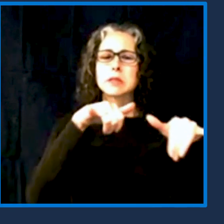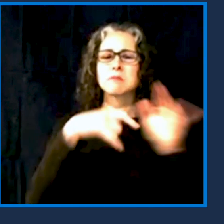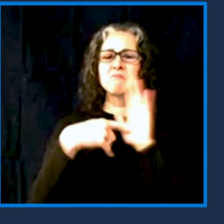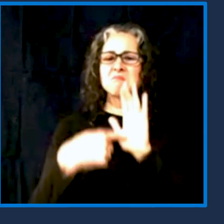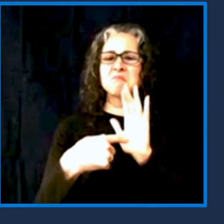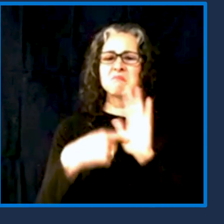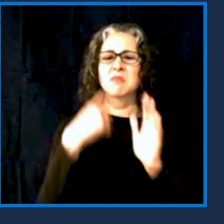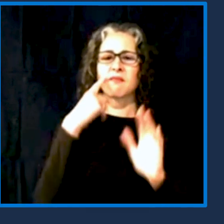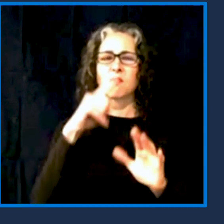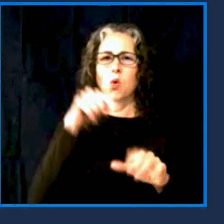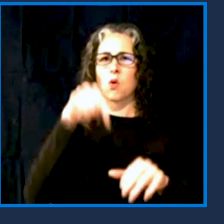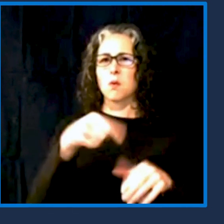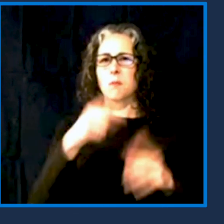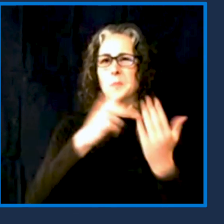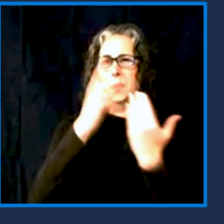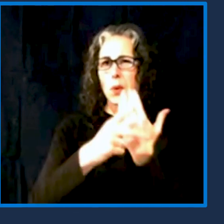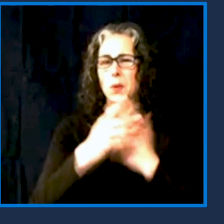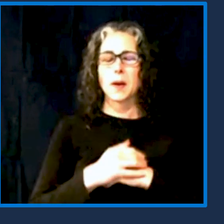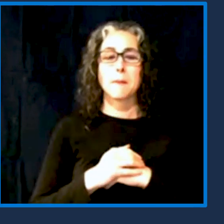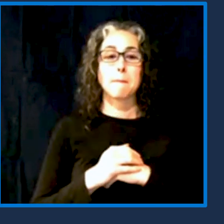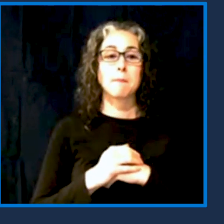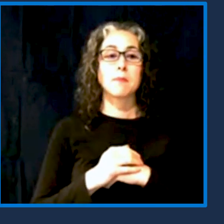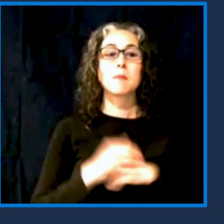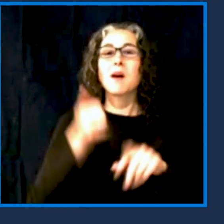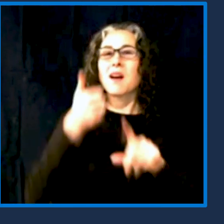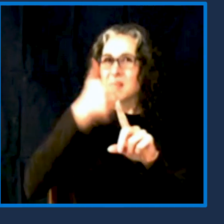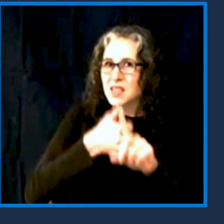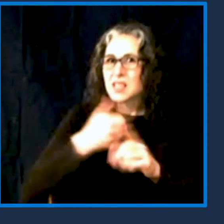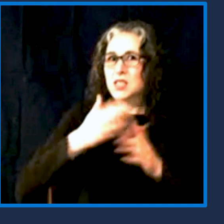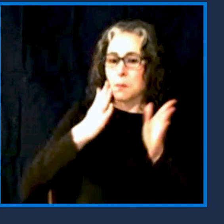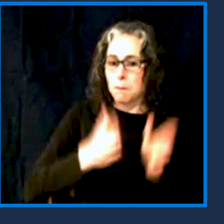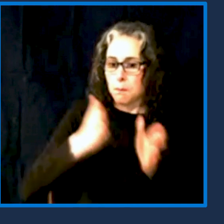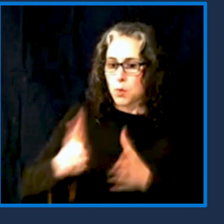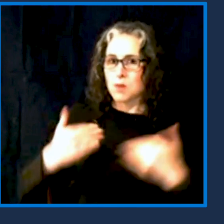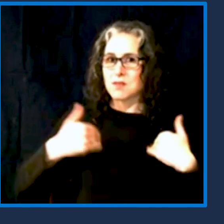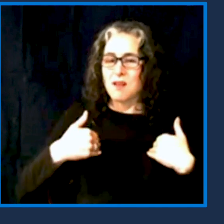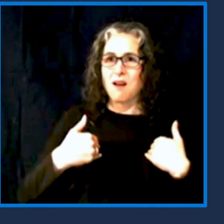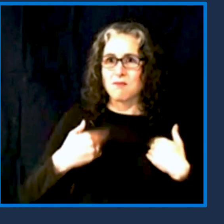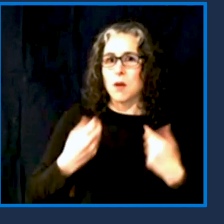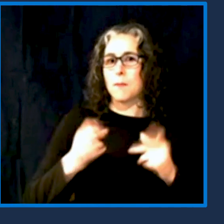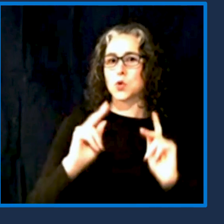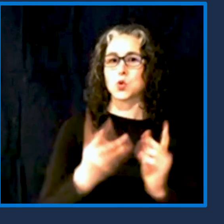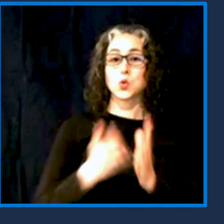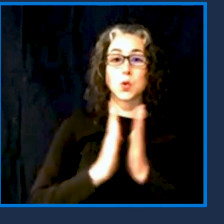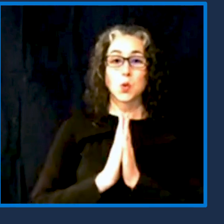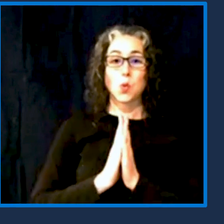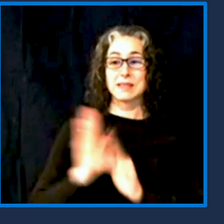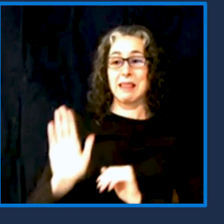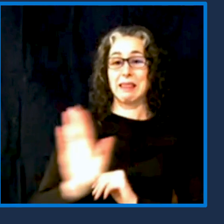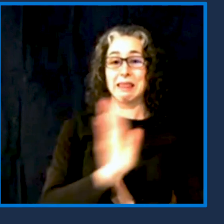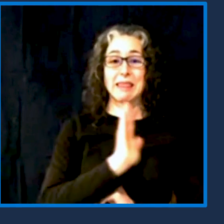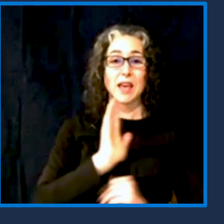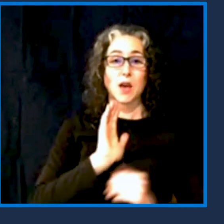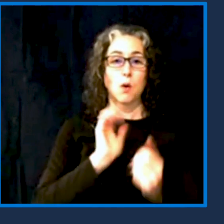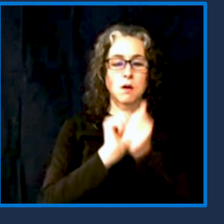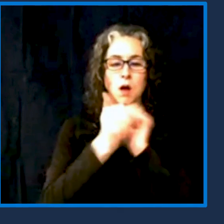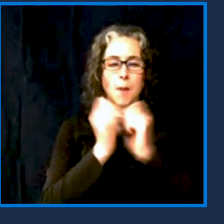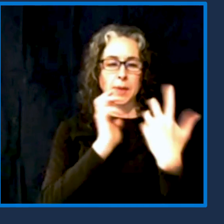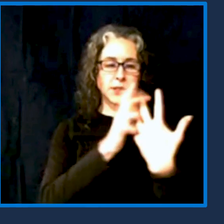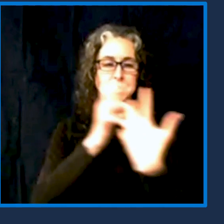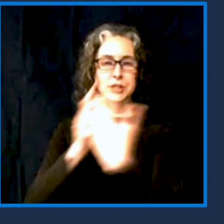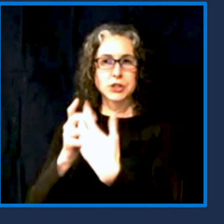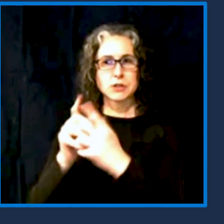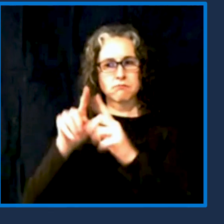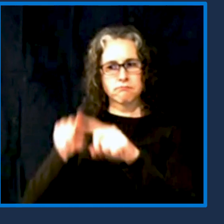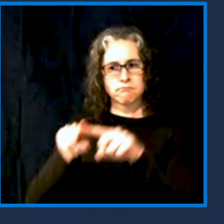our programs. However, each candidate has the option to request specific accommodations based upon their own individualized